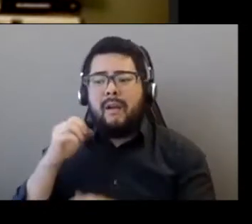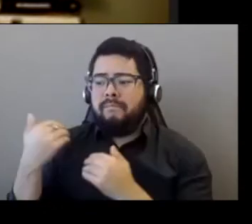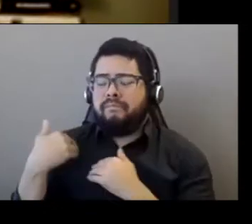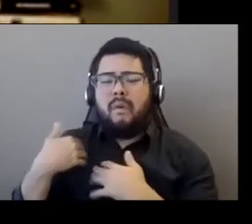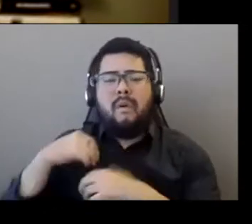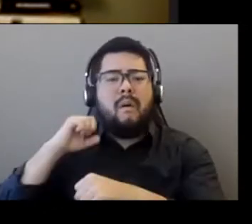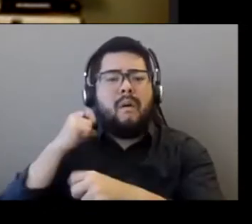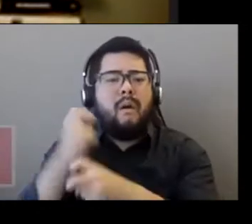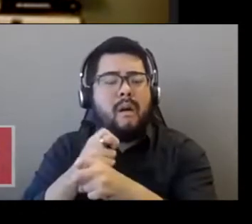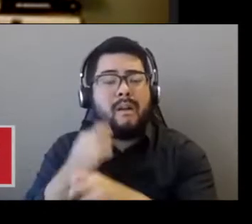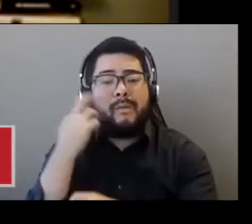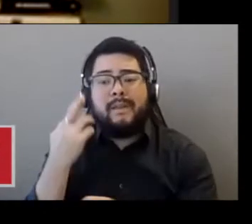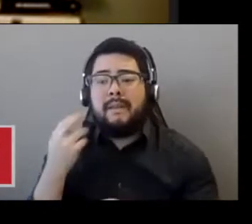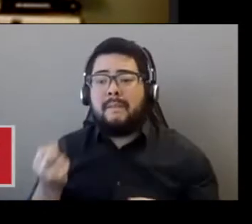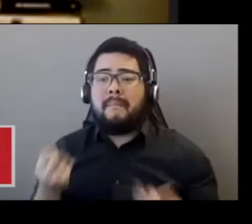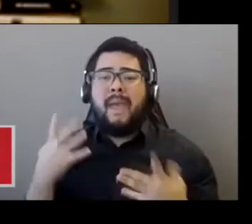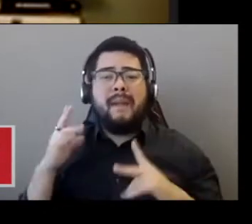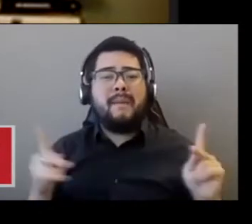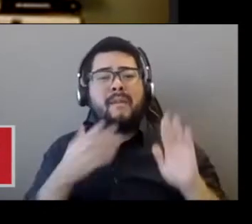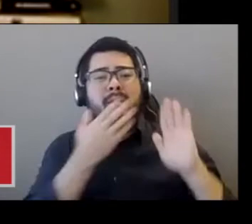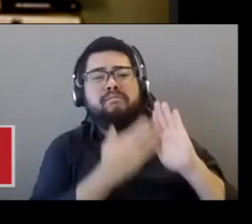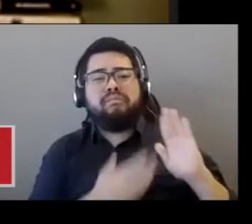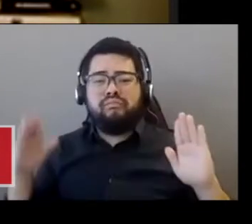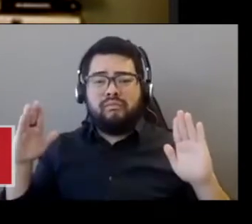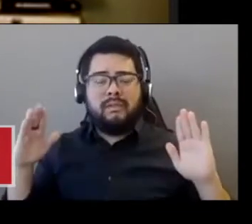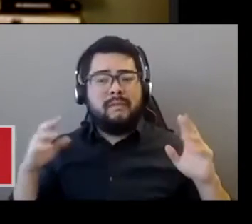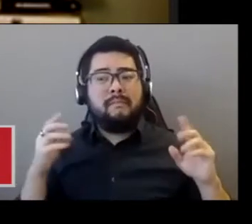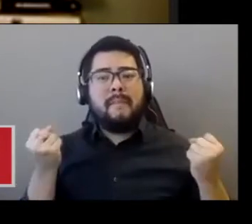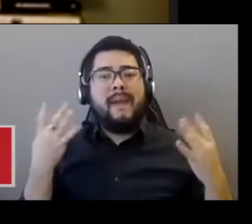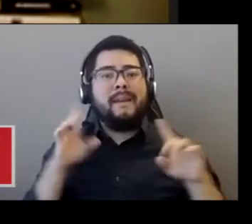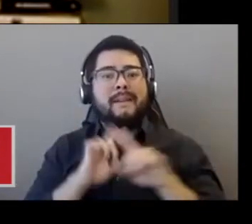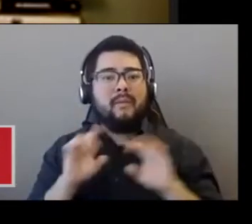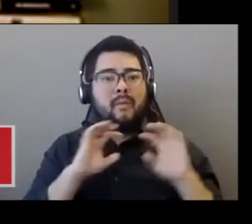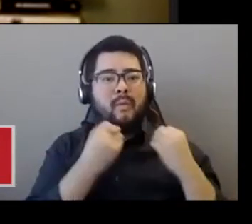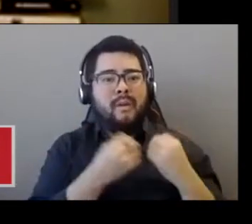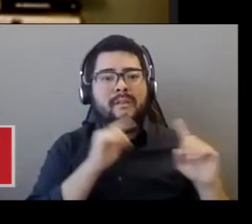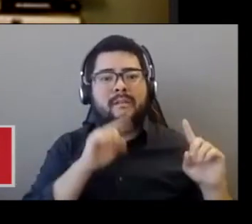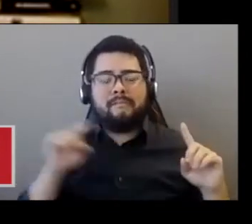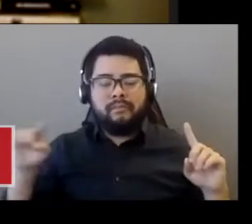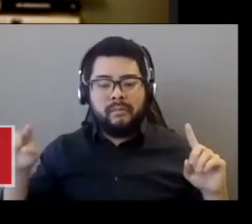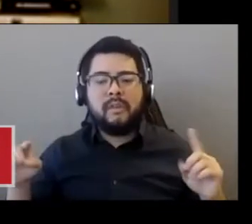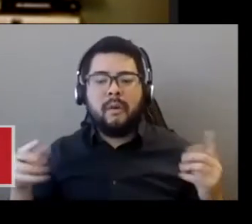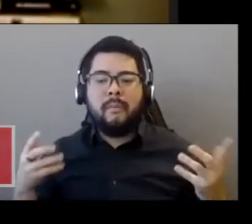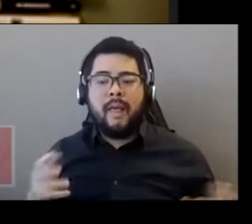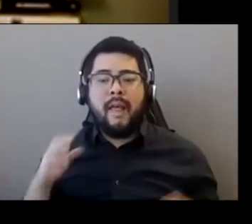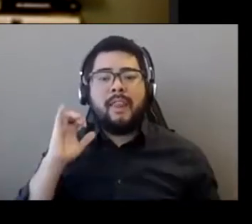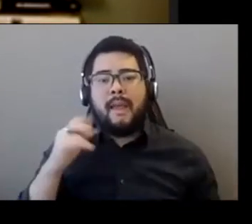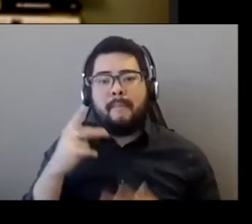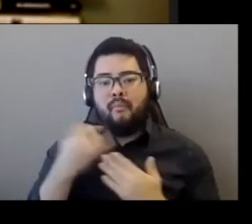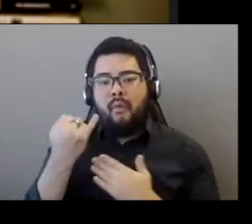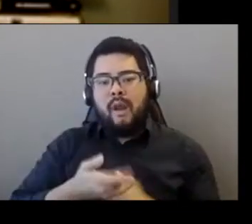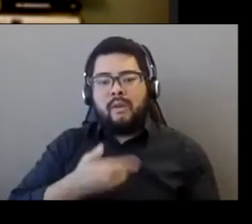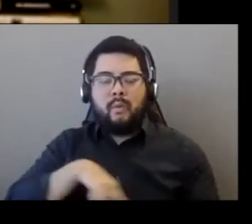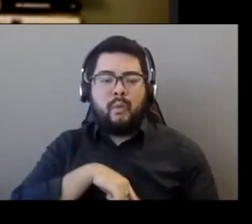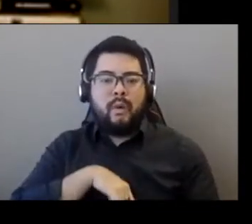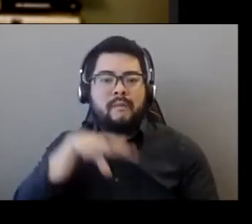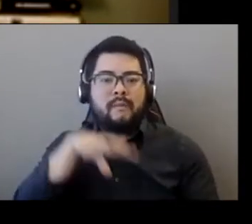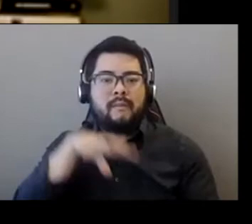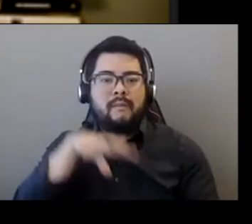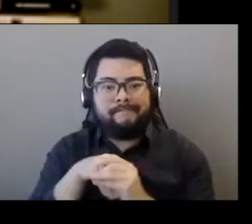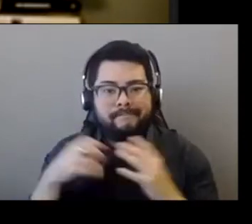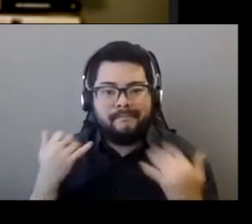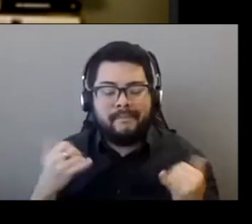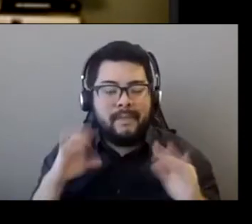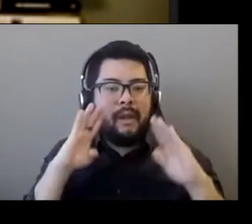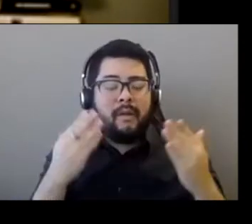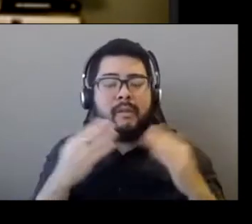out across many different organizations. So that's the kind of project we're involved in now. How do we build our knowledge?